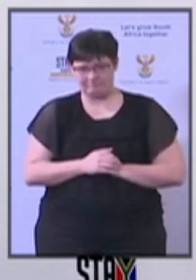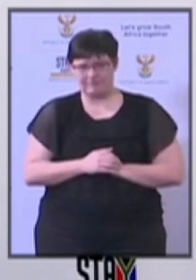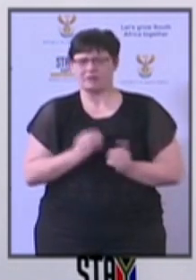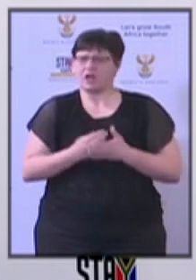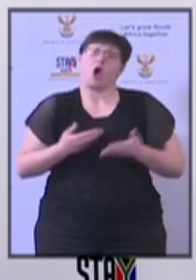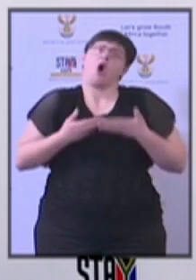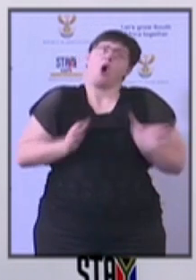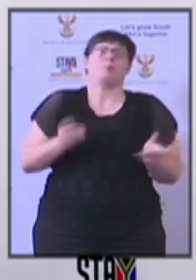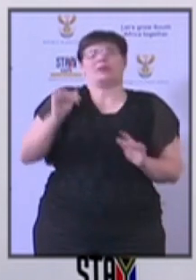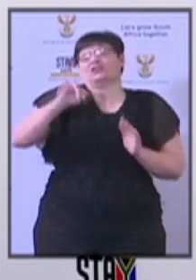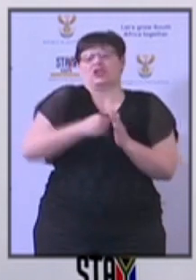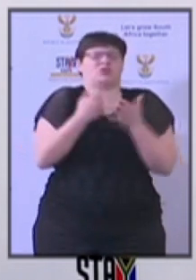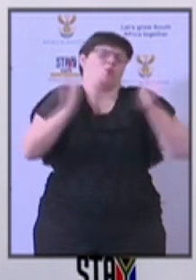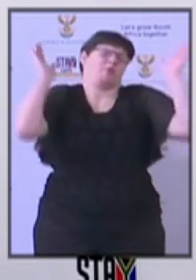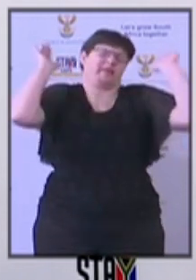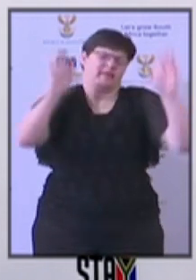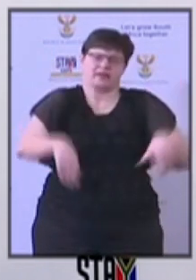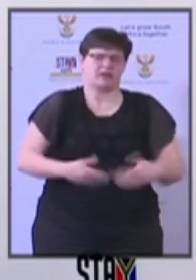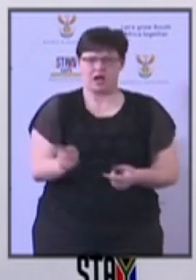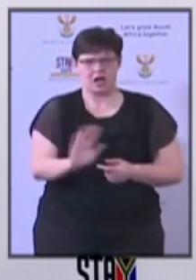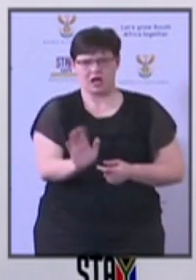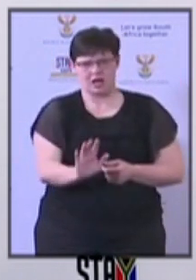the borders, because look,